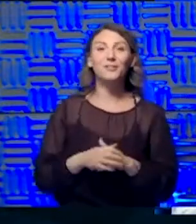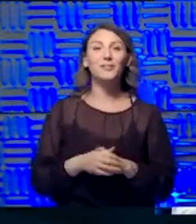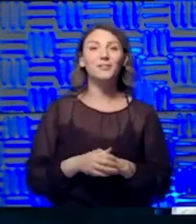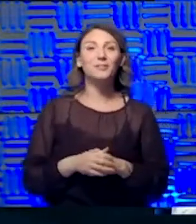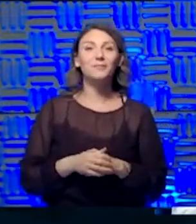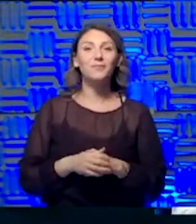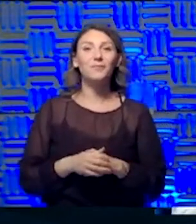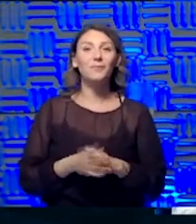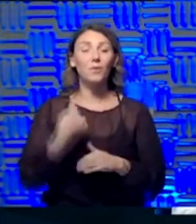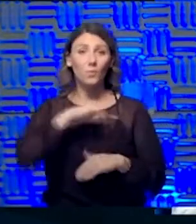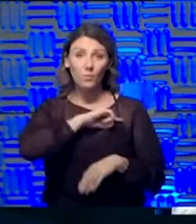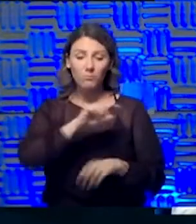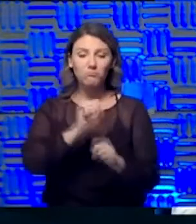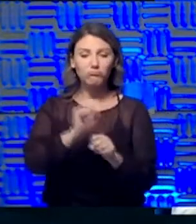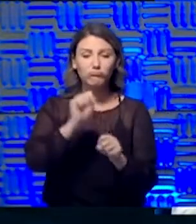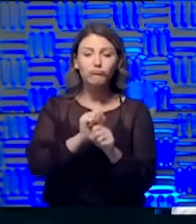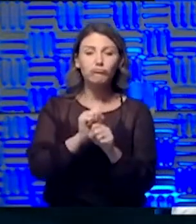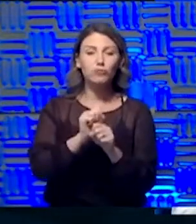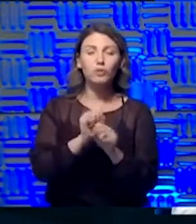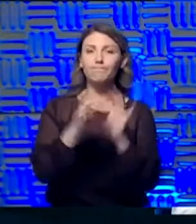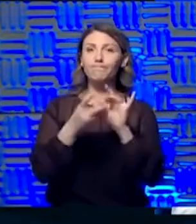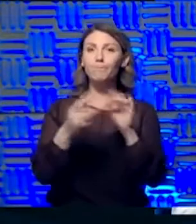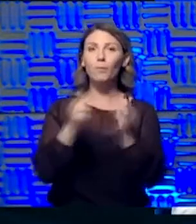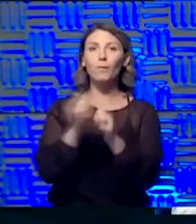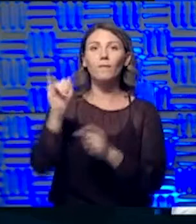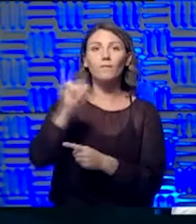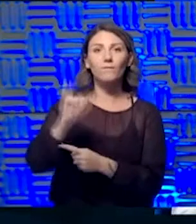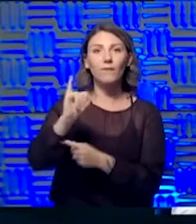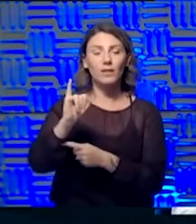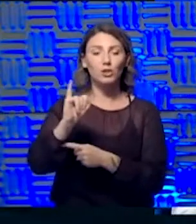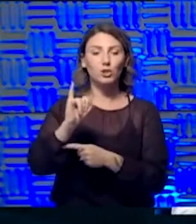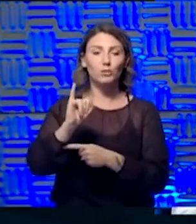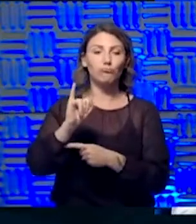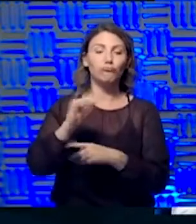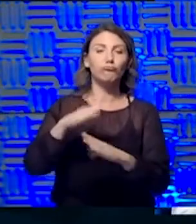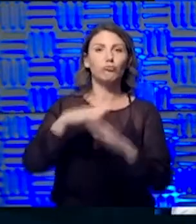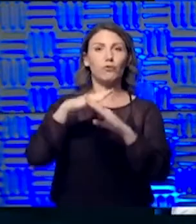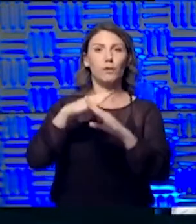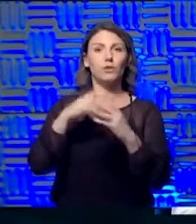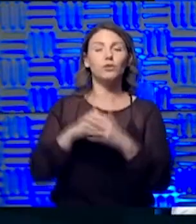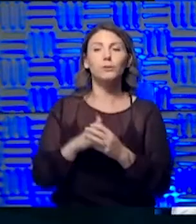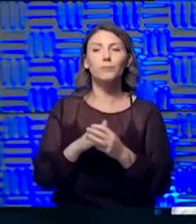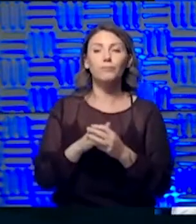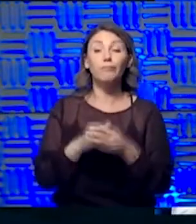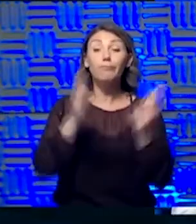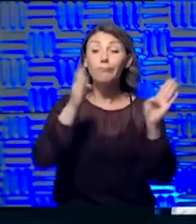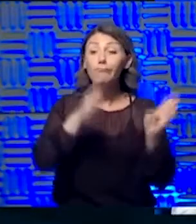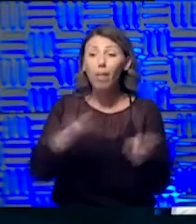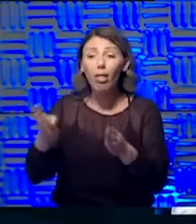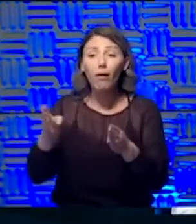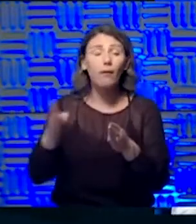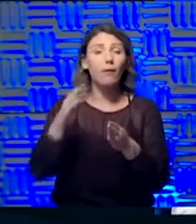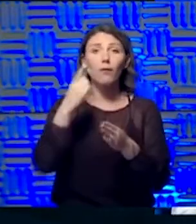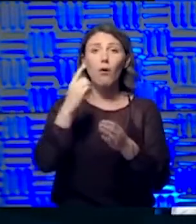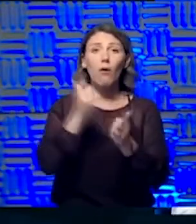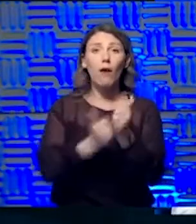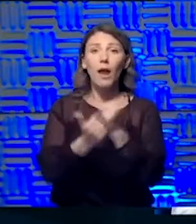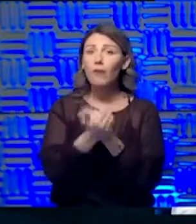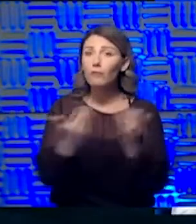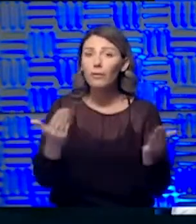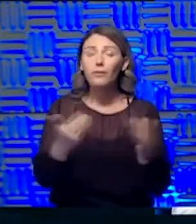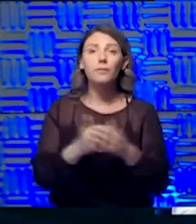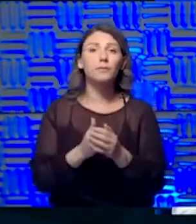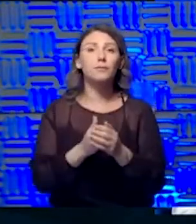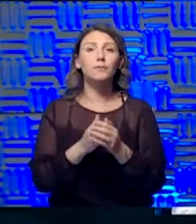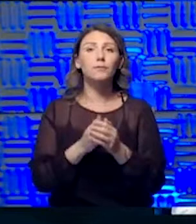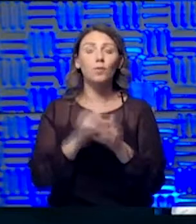working with infection prevention and planning for all of this stuff. When patients